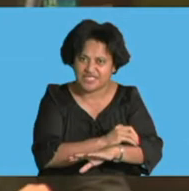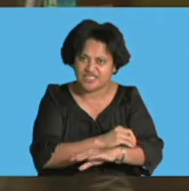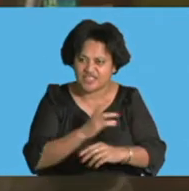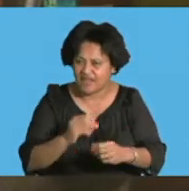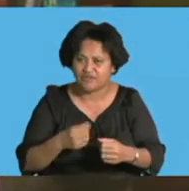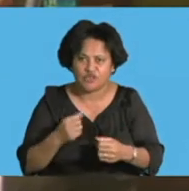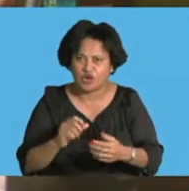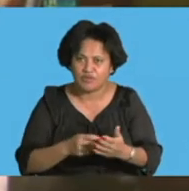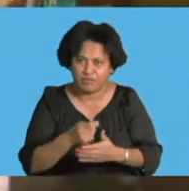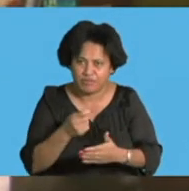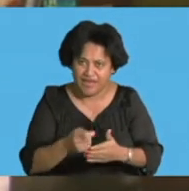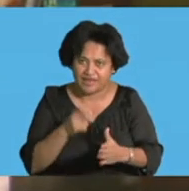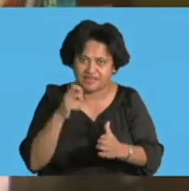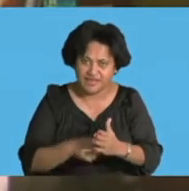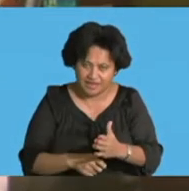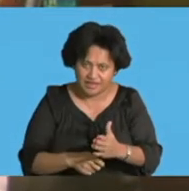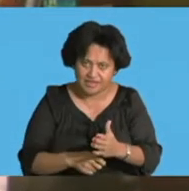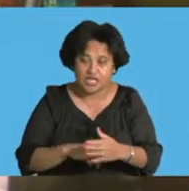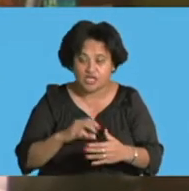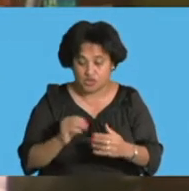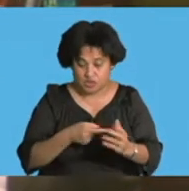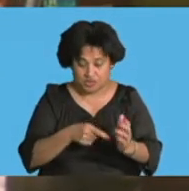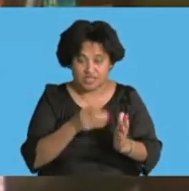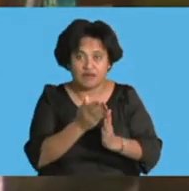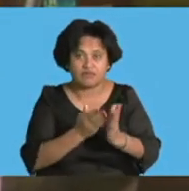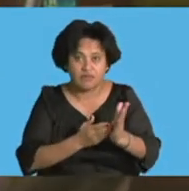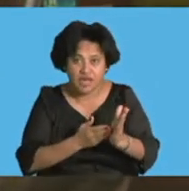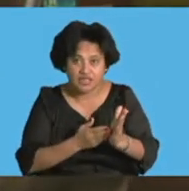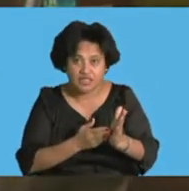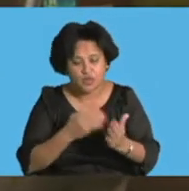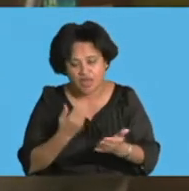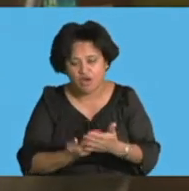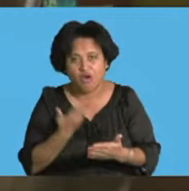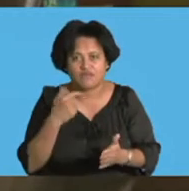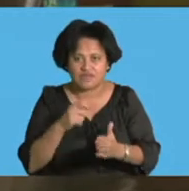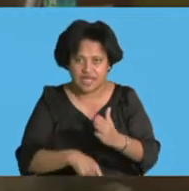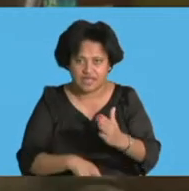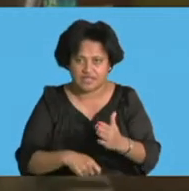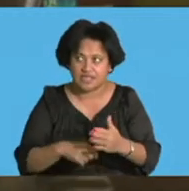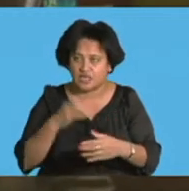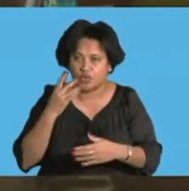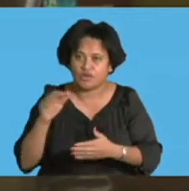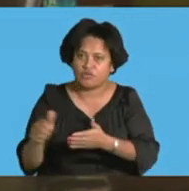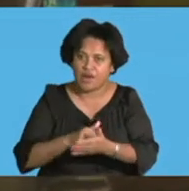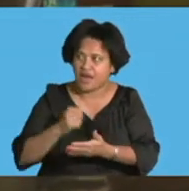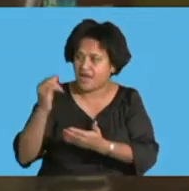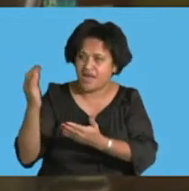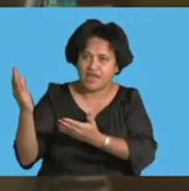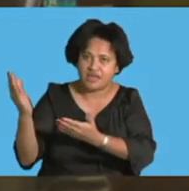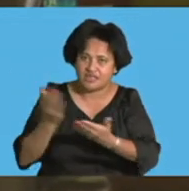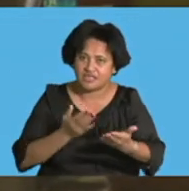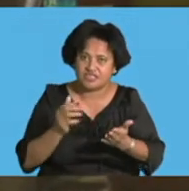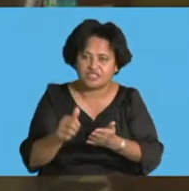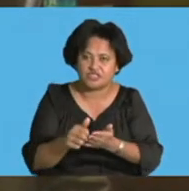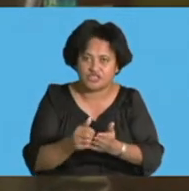this, the 2019-2020 budget provides for the exemption of VAT on the importation of the shipping vessels.